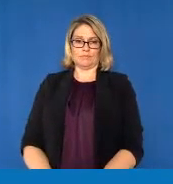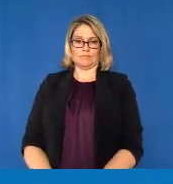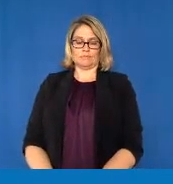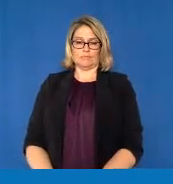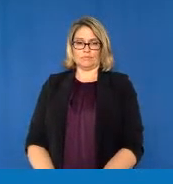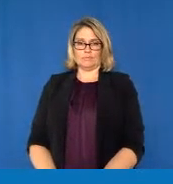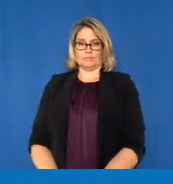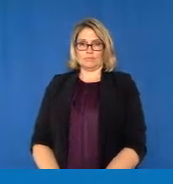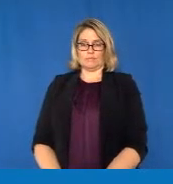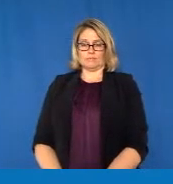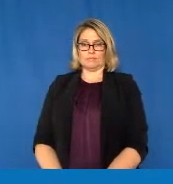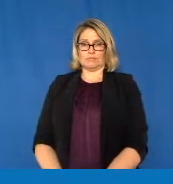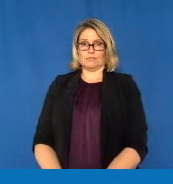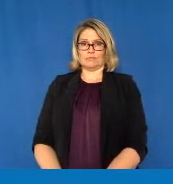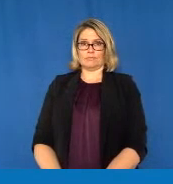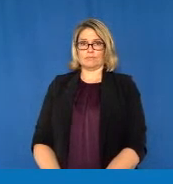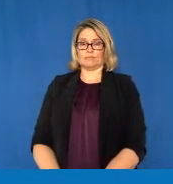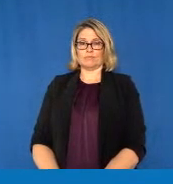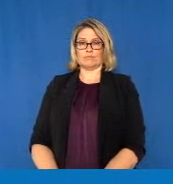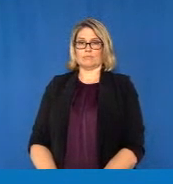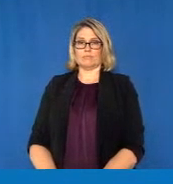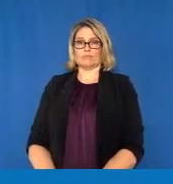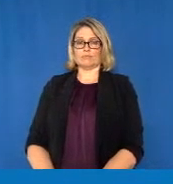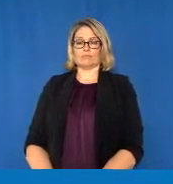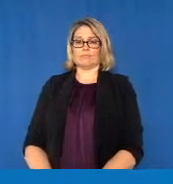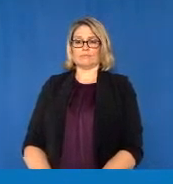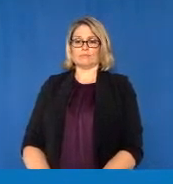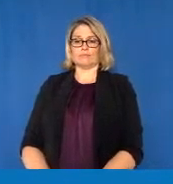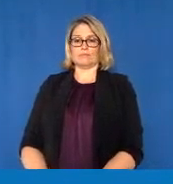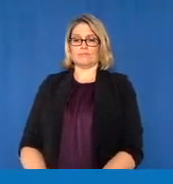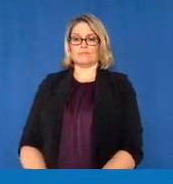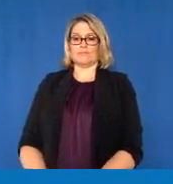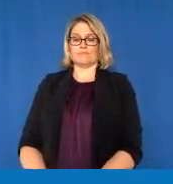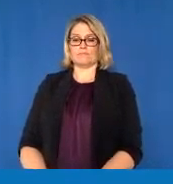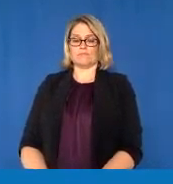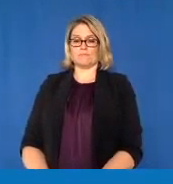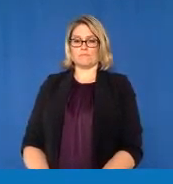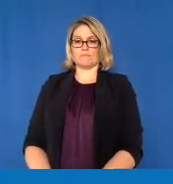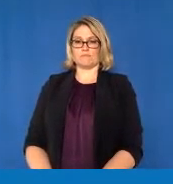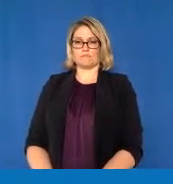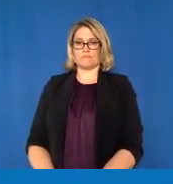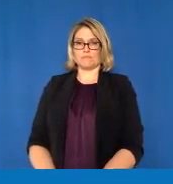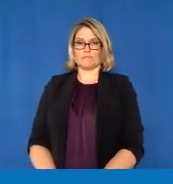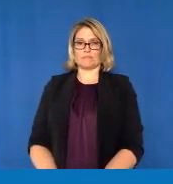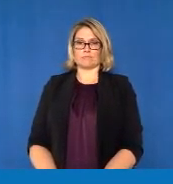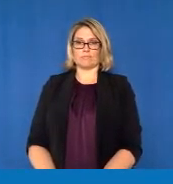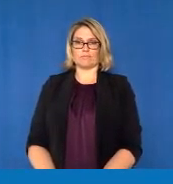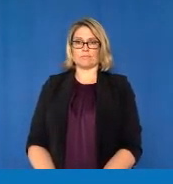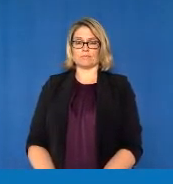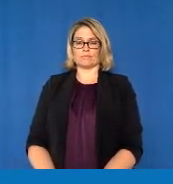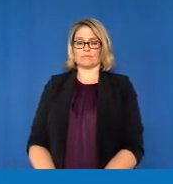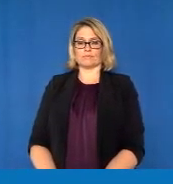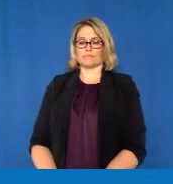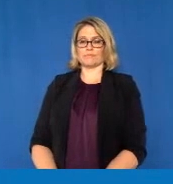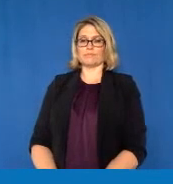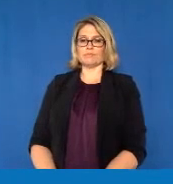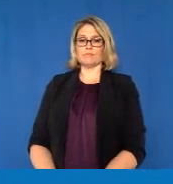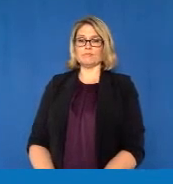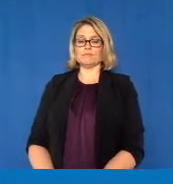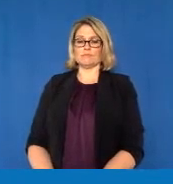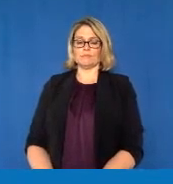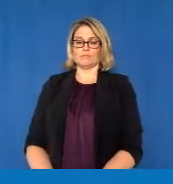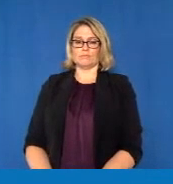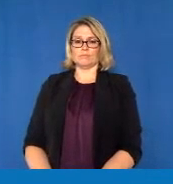Please make sure to identify clearly the person you would like to answer your question, and